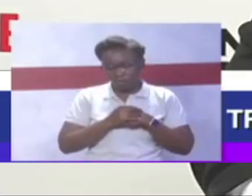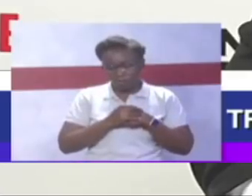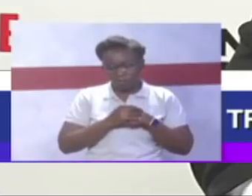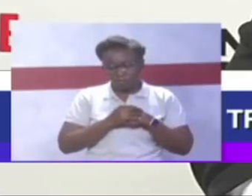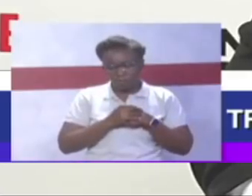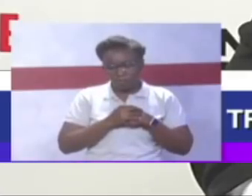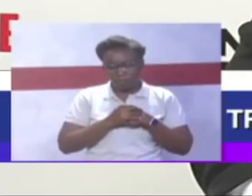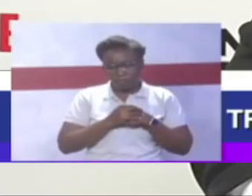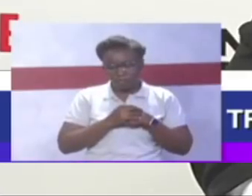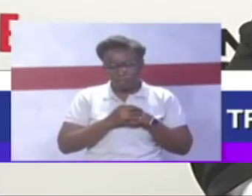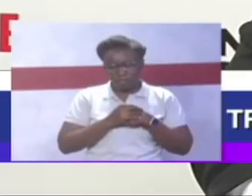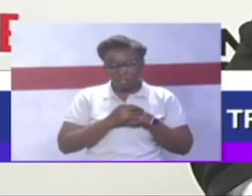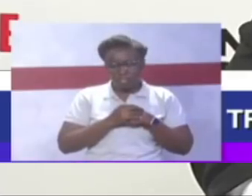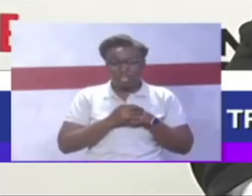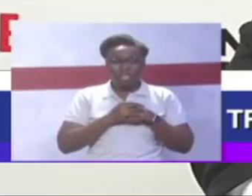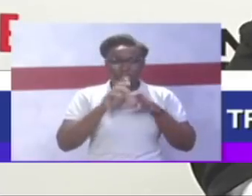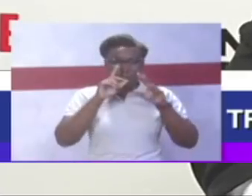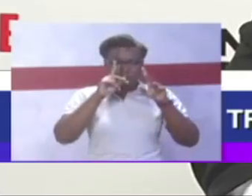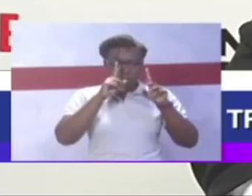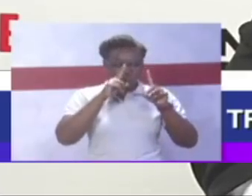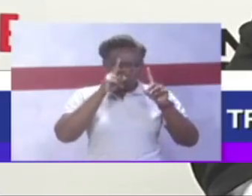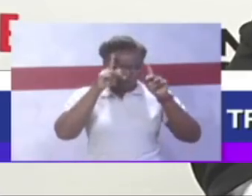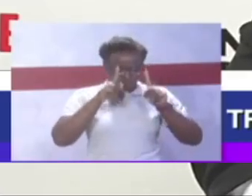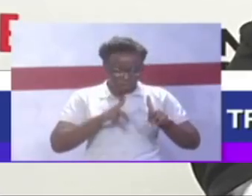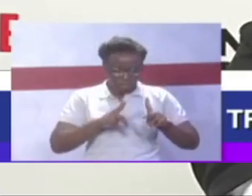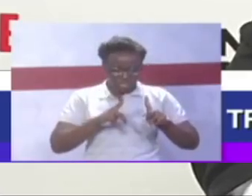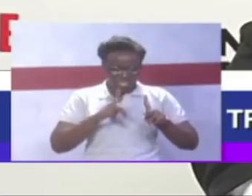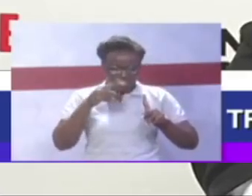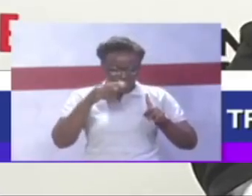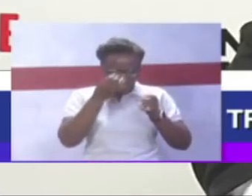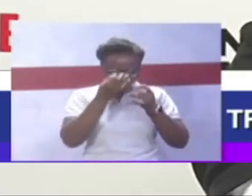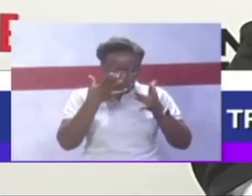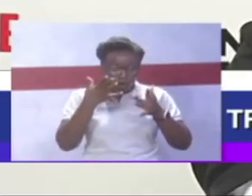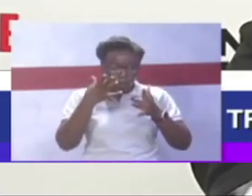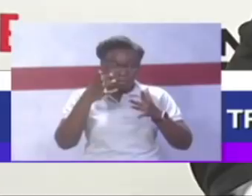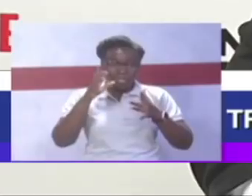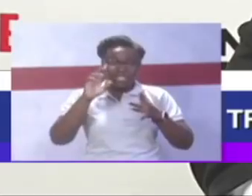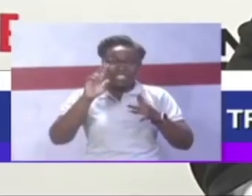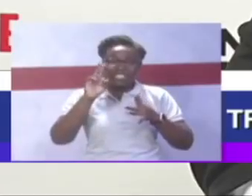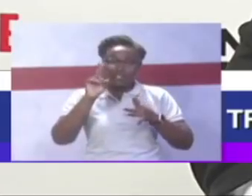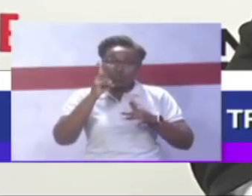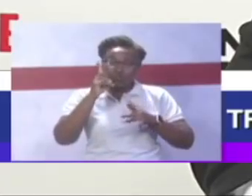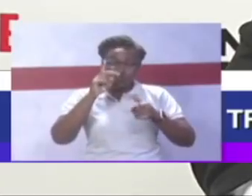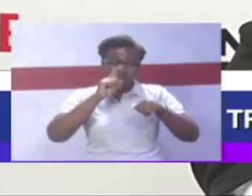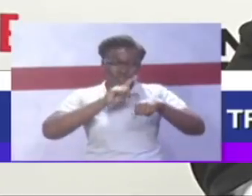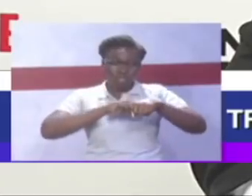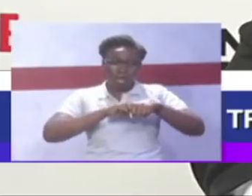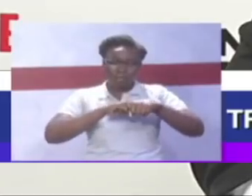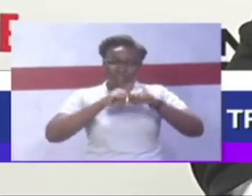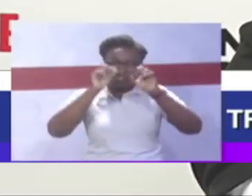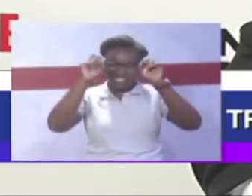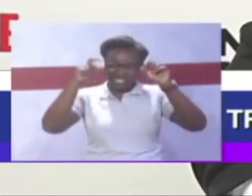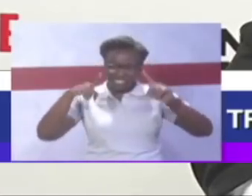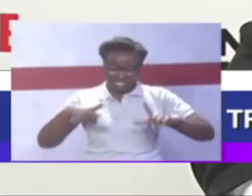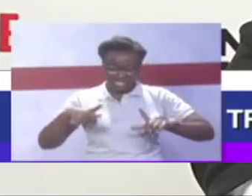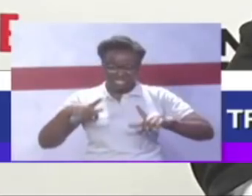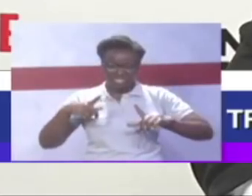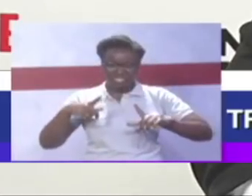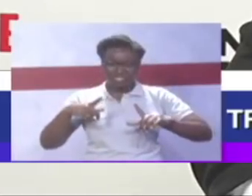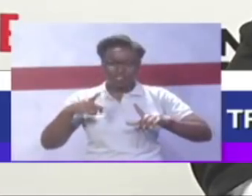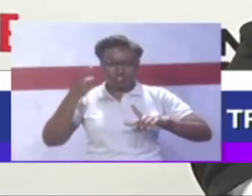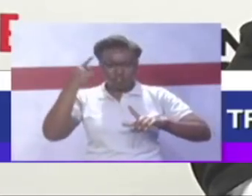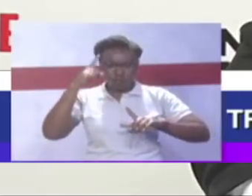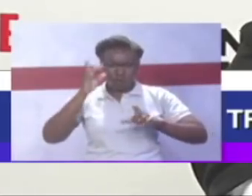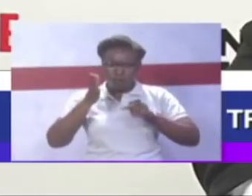been tested a second time, and then the same week they would have actually gotten a Delta positive. More than likely, we're looking into the case together with the Southwest Regional